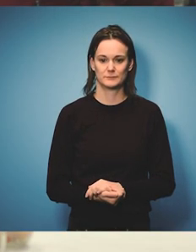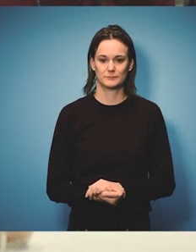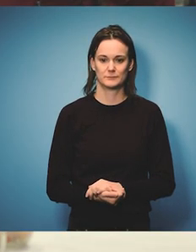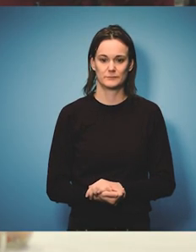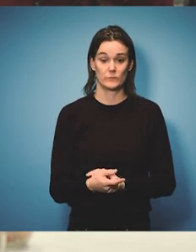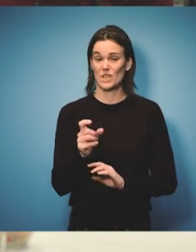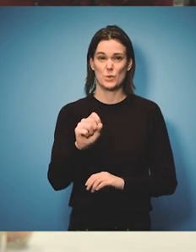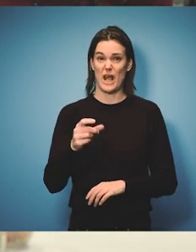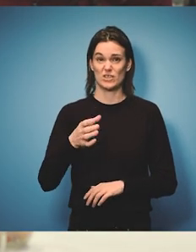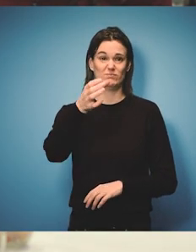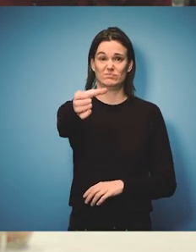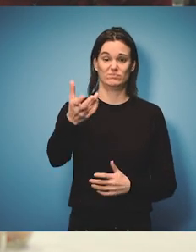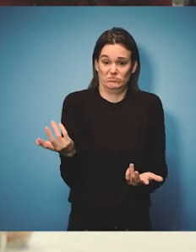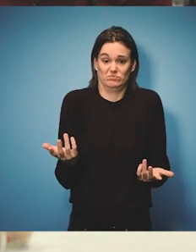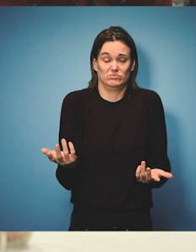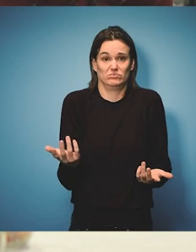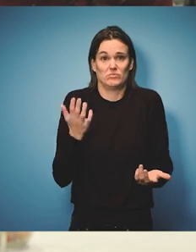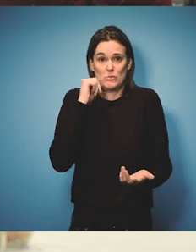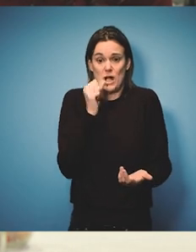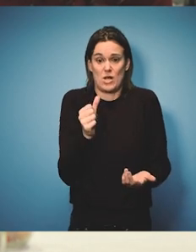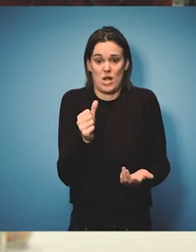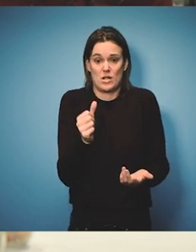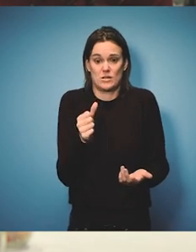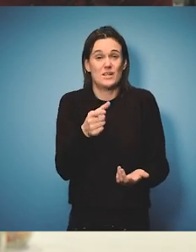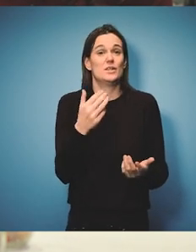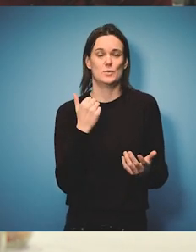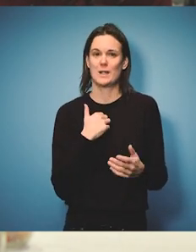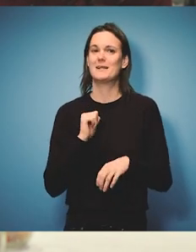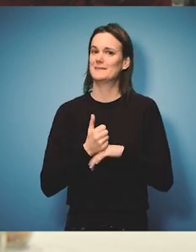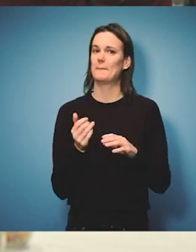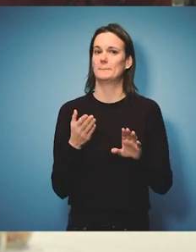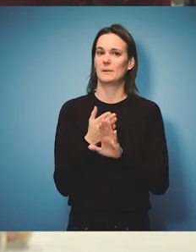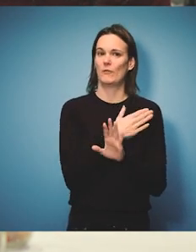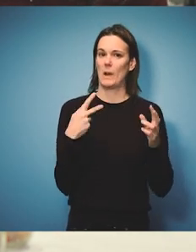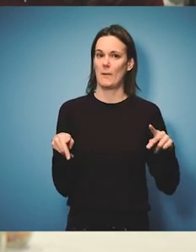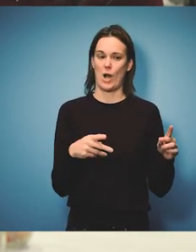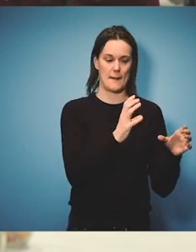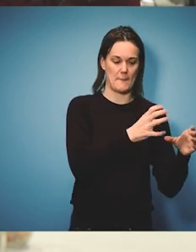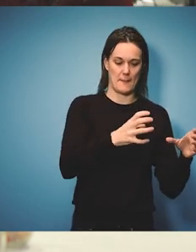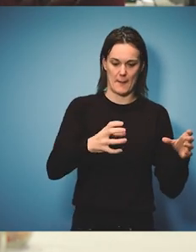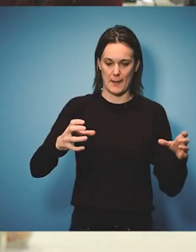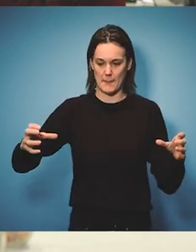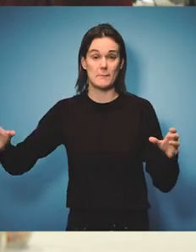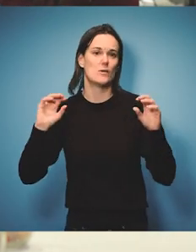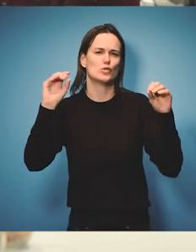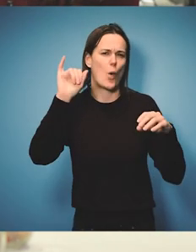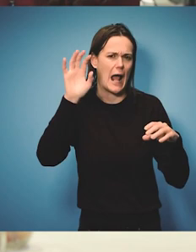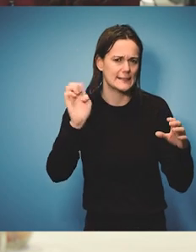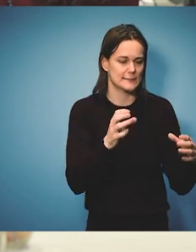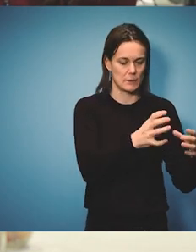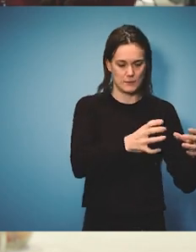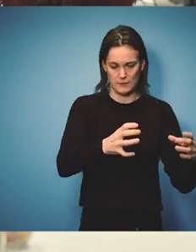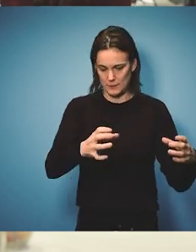And you can even serve it to your guests, I guess, if you want to, right? You could have it all done in these mason jars, no ice, have them lined up in